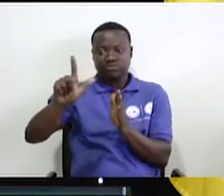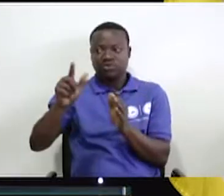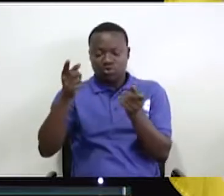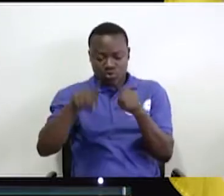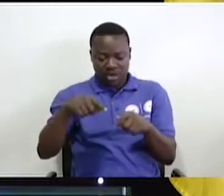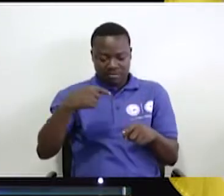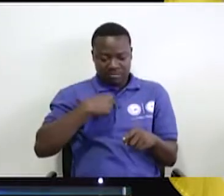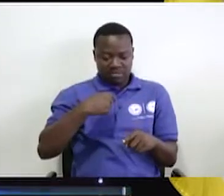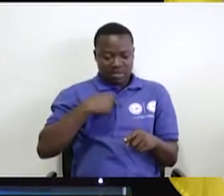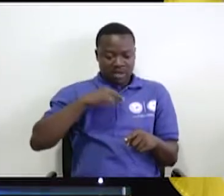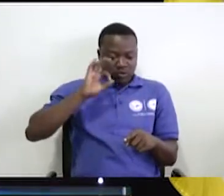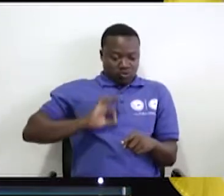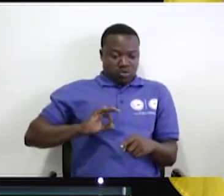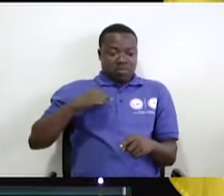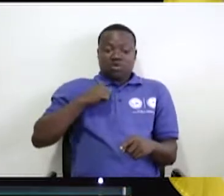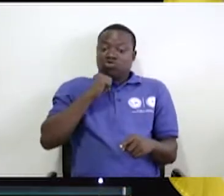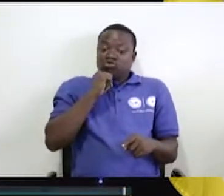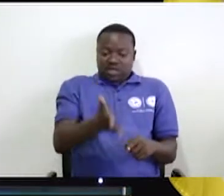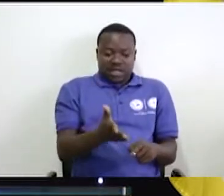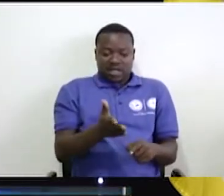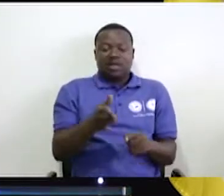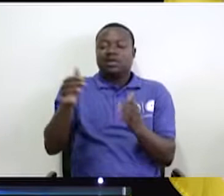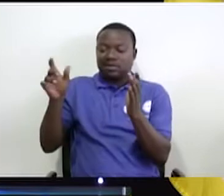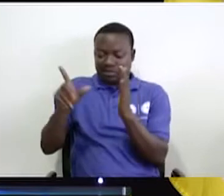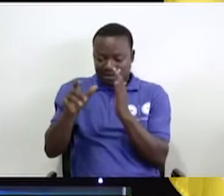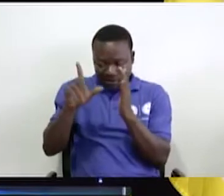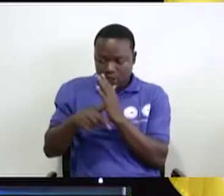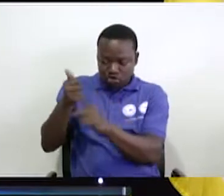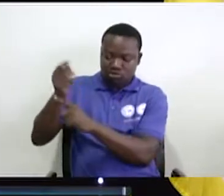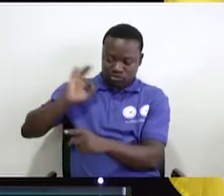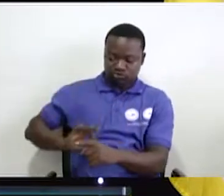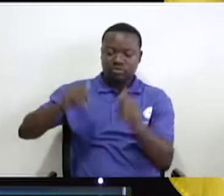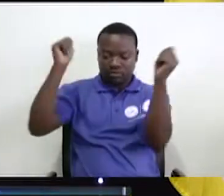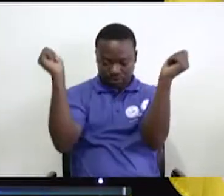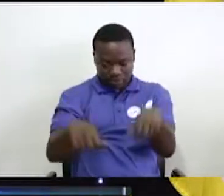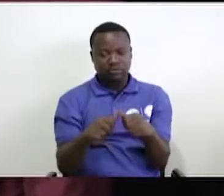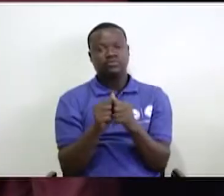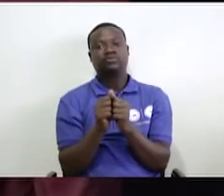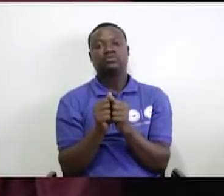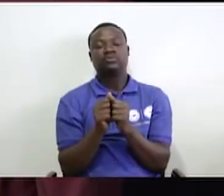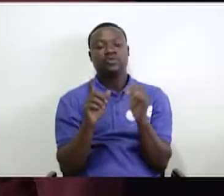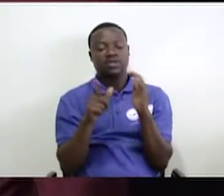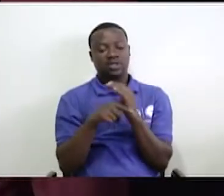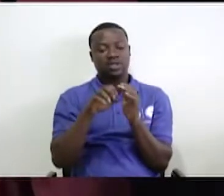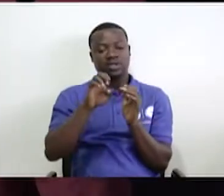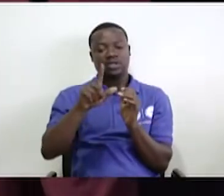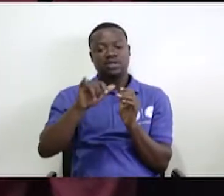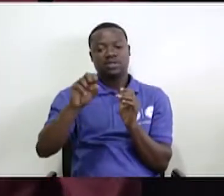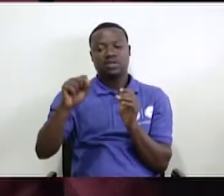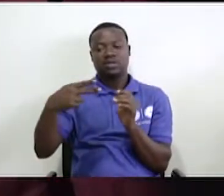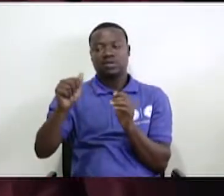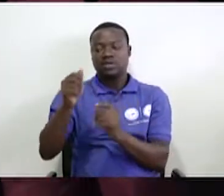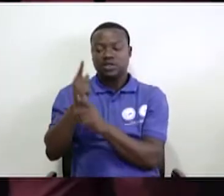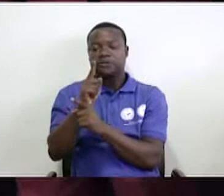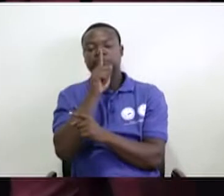longer around, then you can have the inheritance. Elisha didn't say anything.